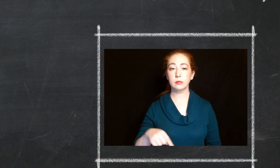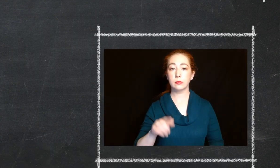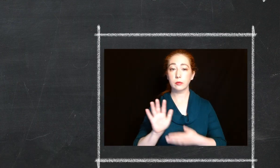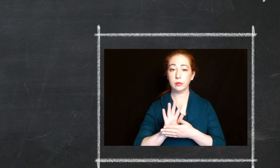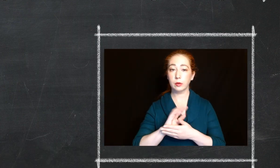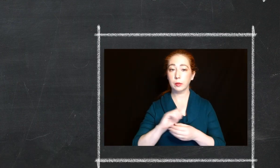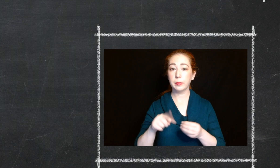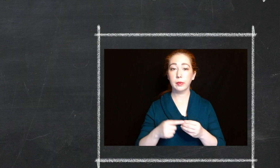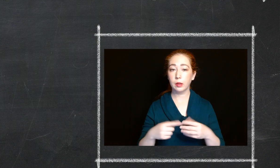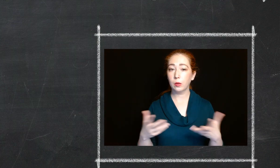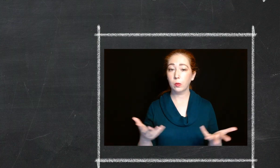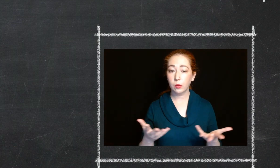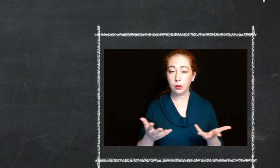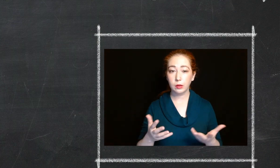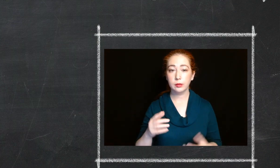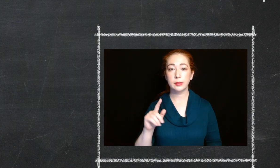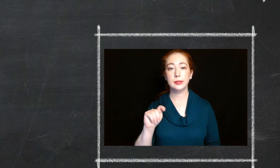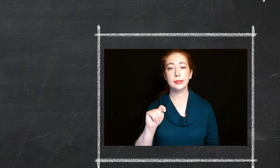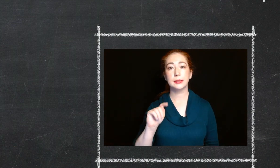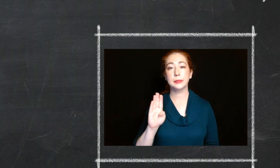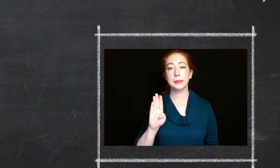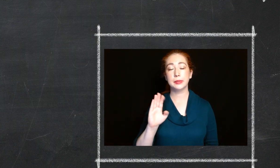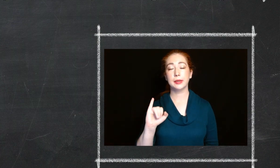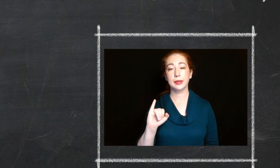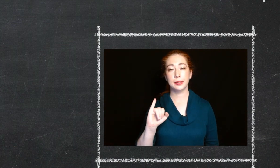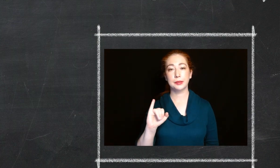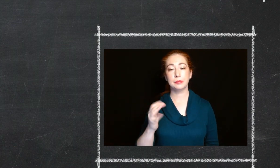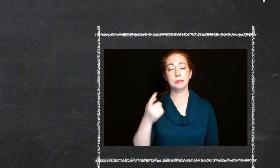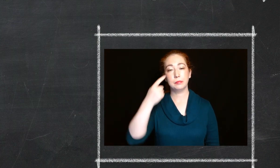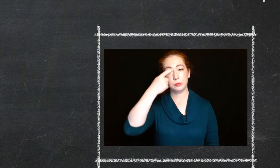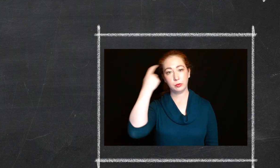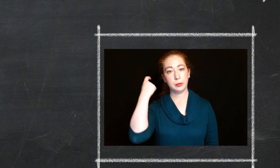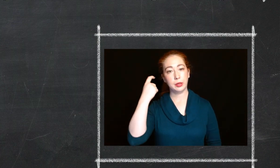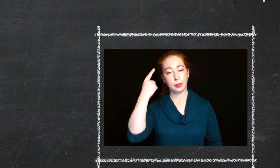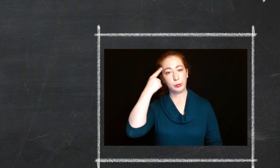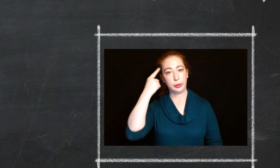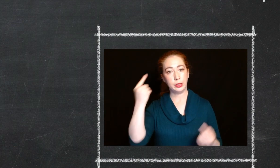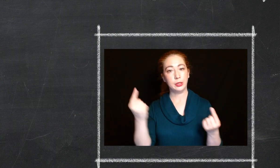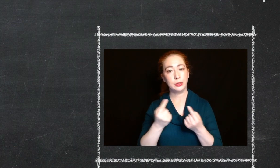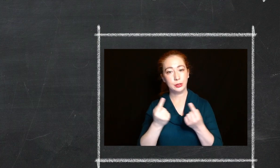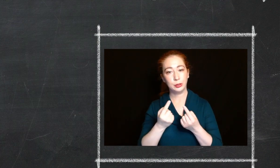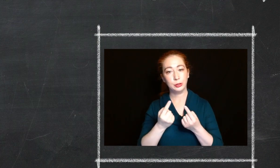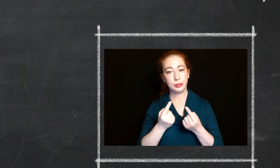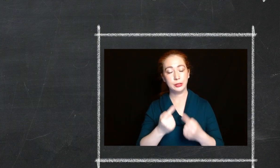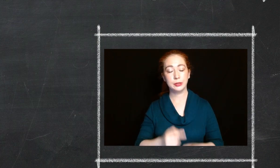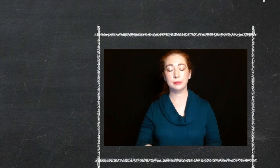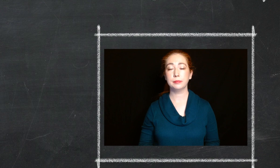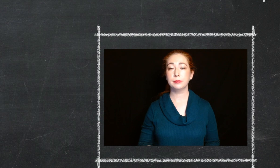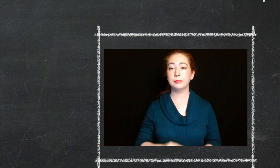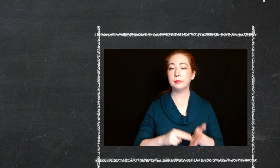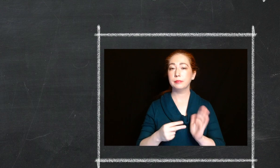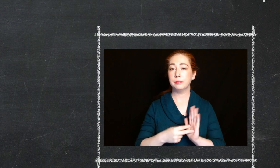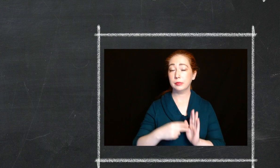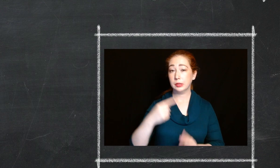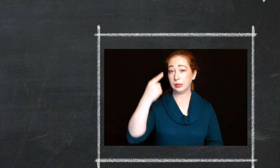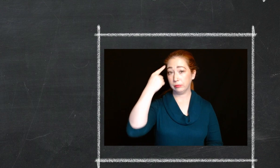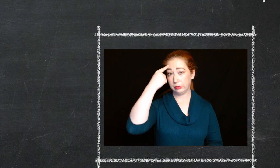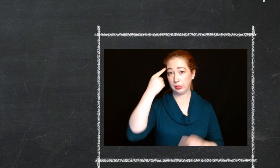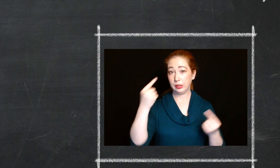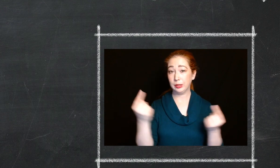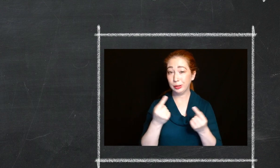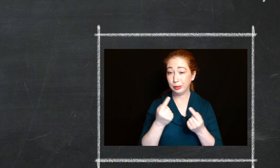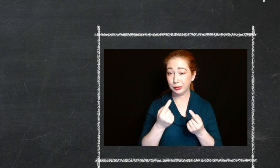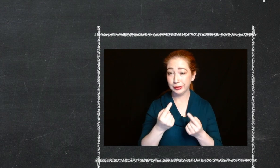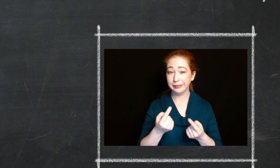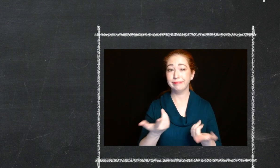This video is about TBI, or traumatic brain injury. Injury to the brain